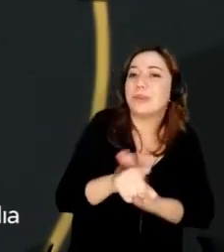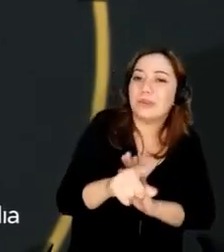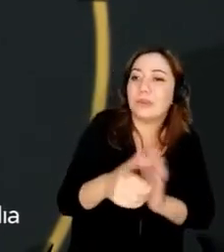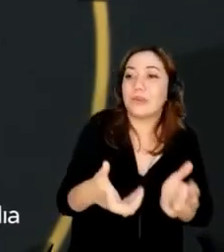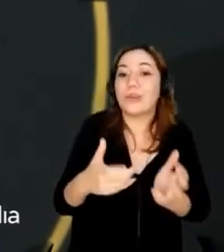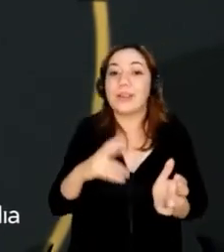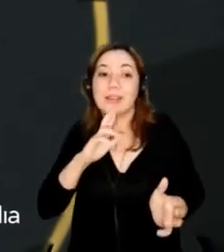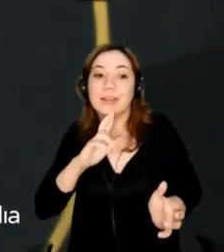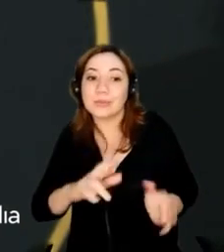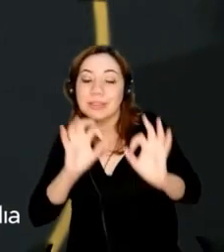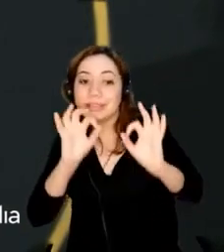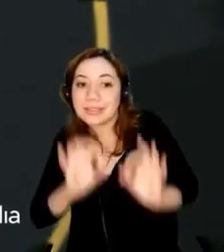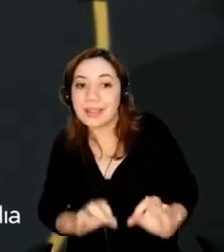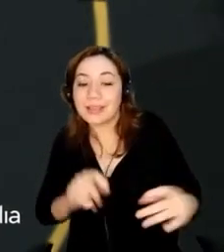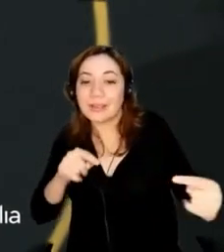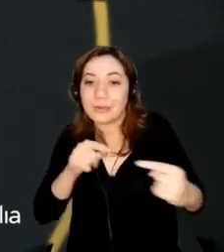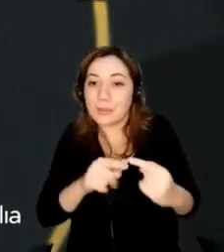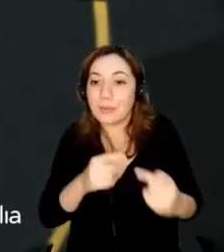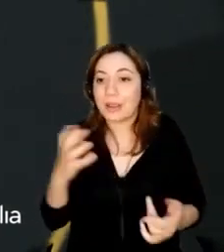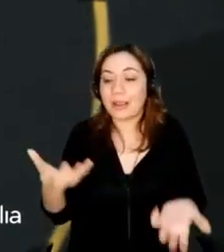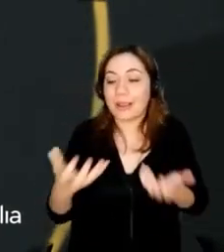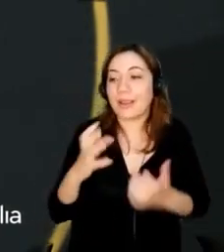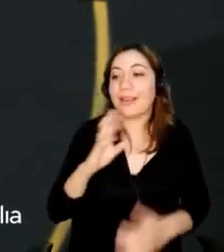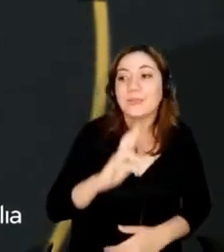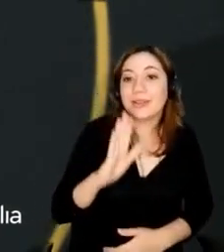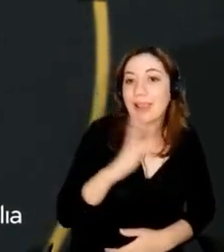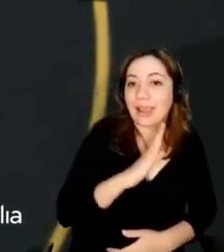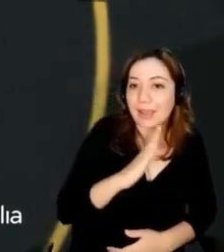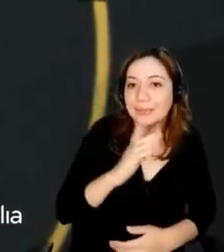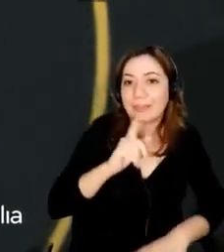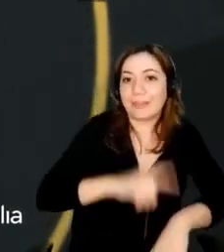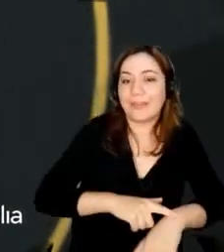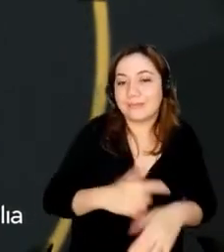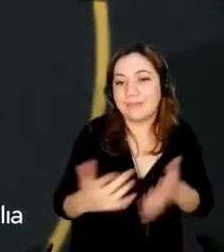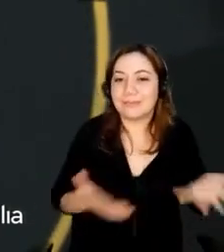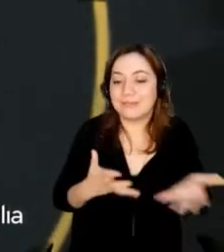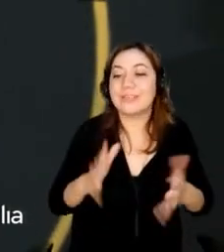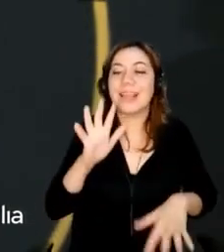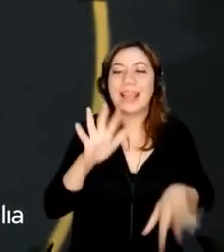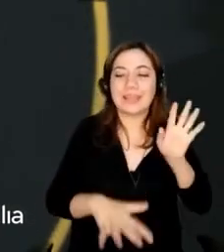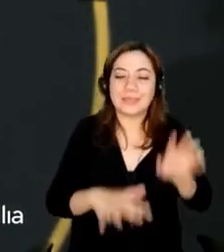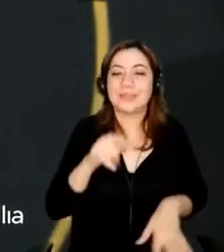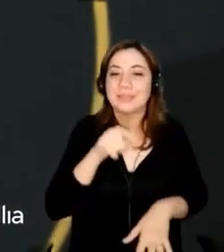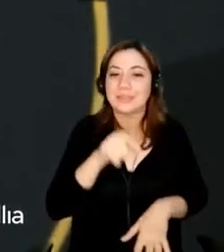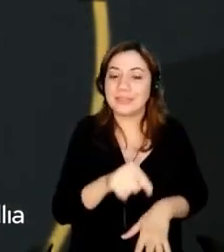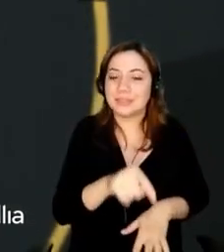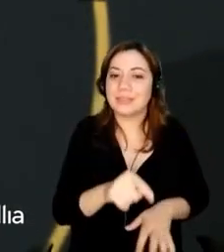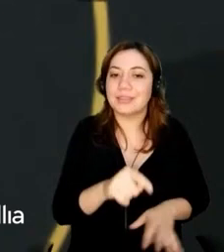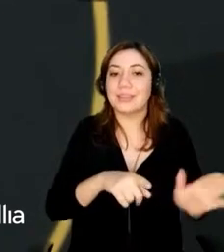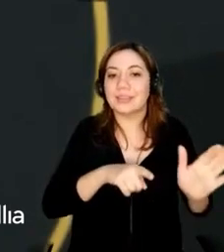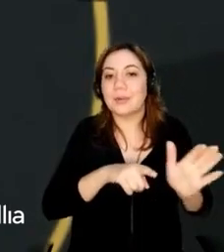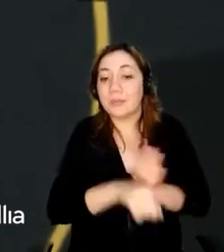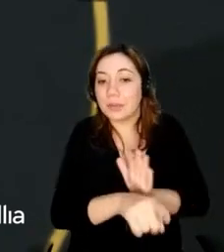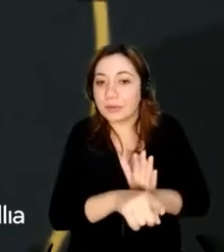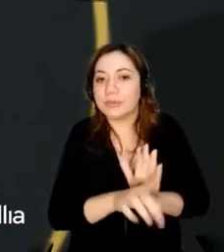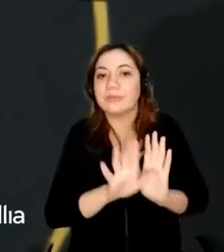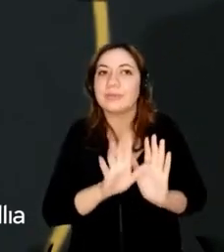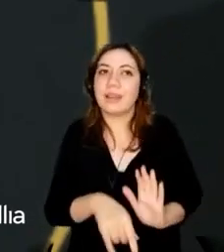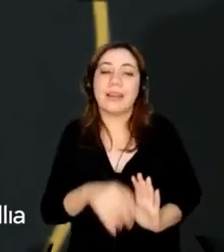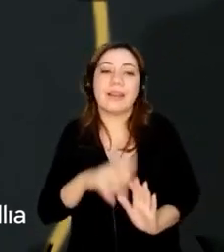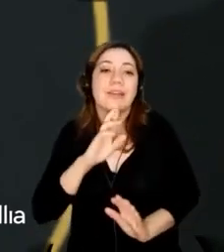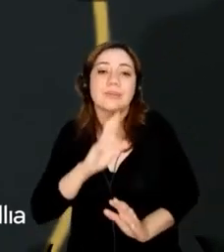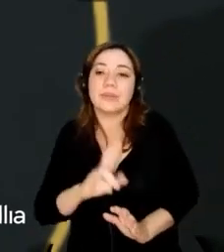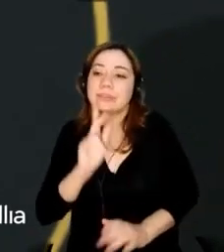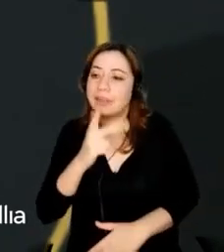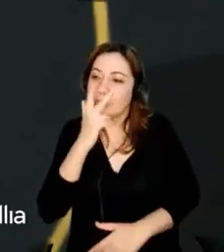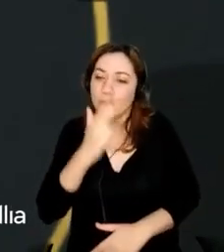immediately. And you know, some of the times those questions, the answers are the same over and over again. Maybe 80, 90%